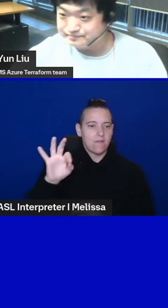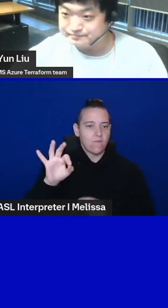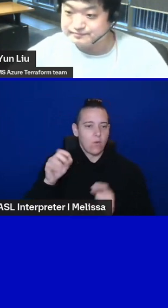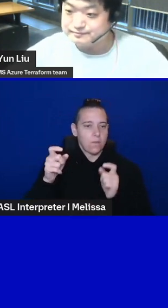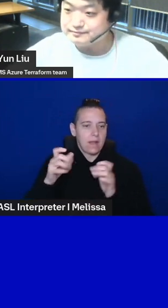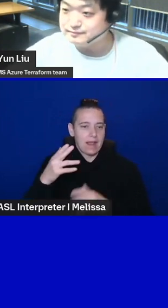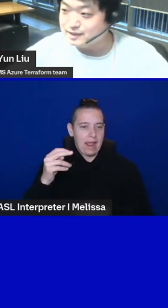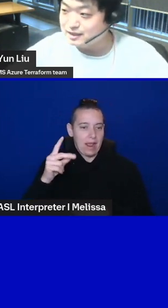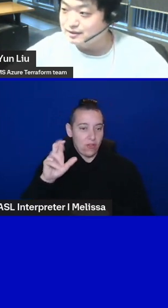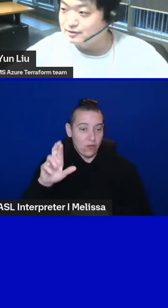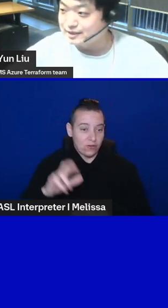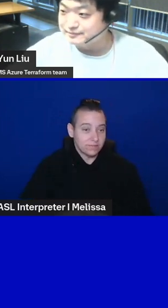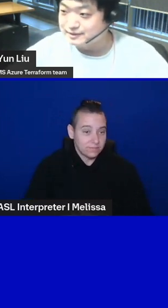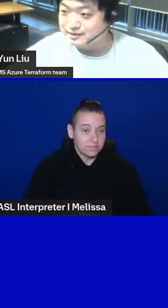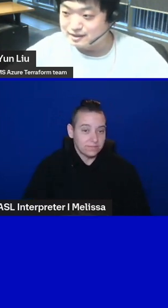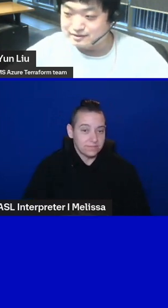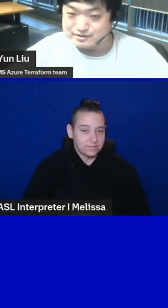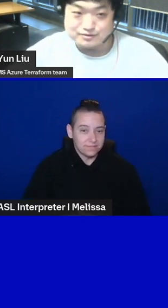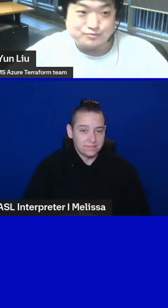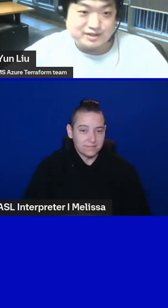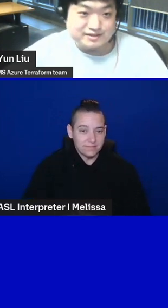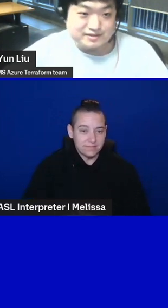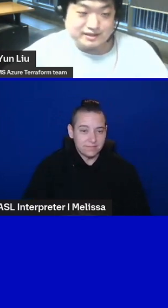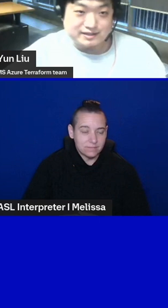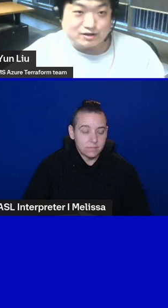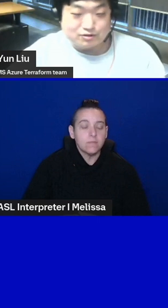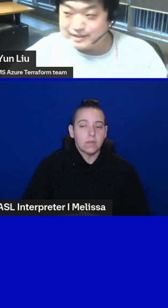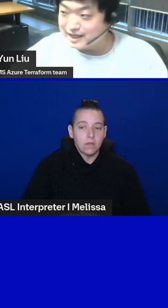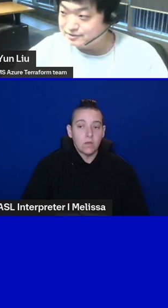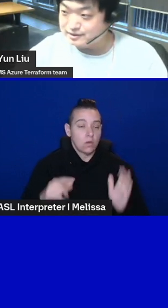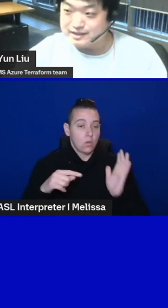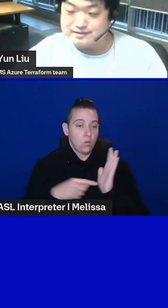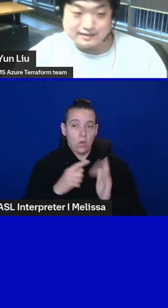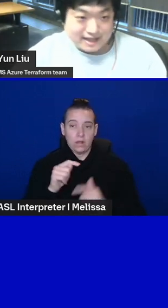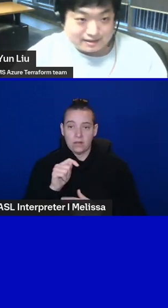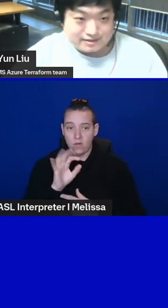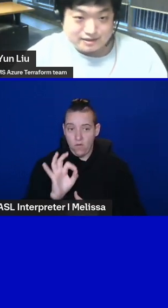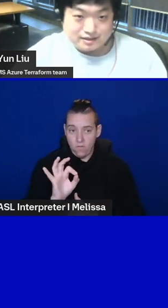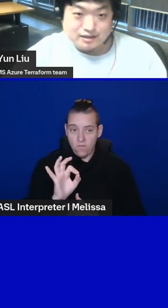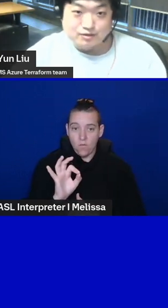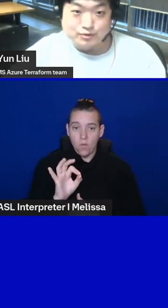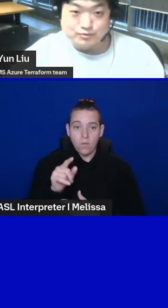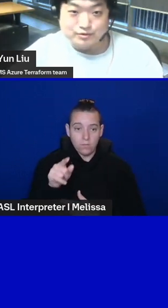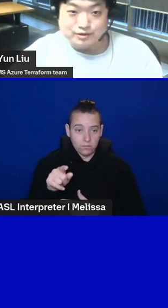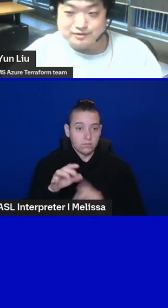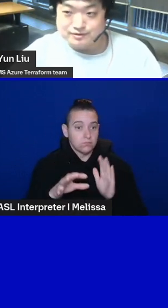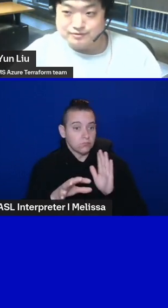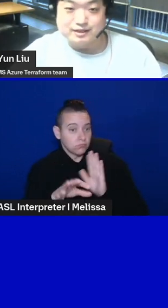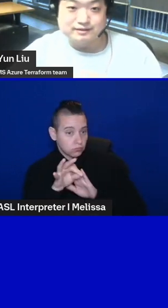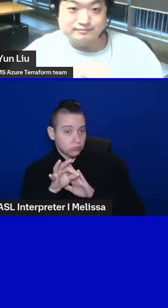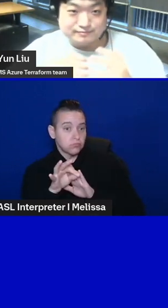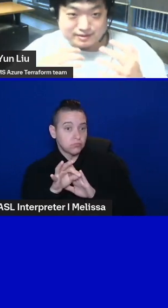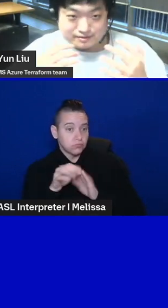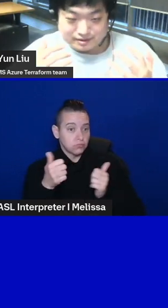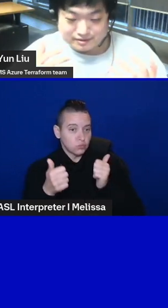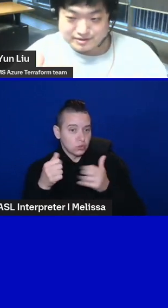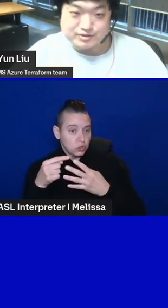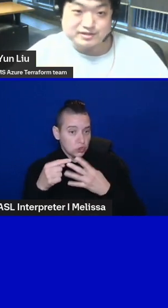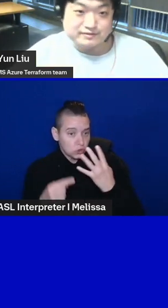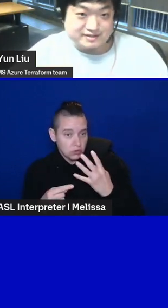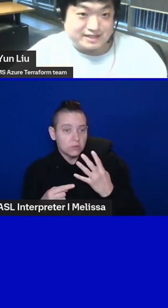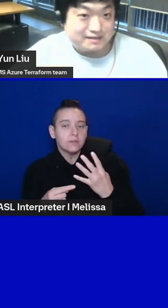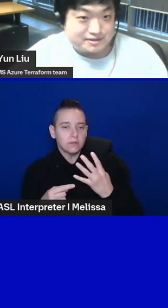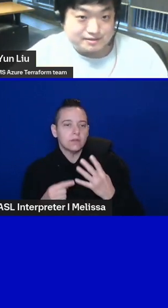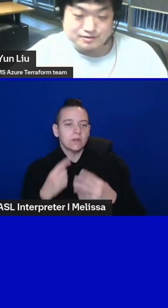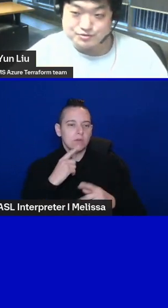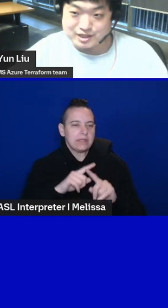handler. Okay, so once the Terraform handler is selected, we will go through a